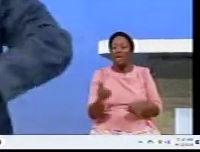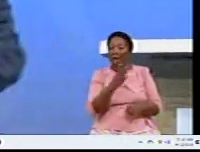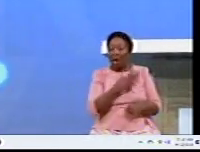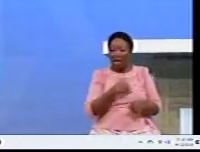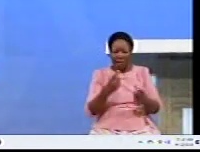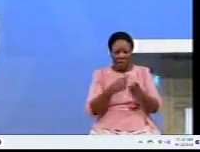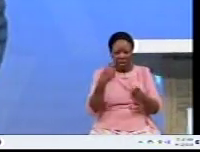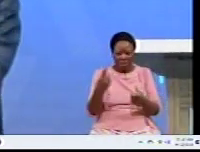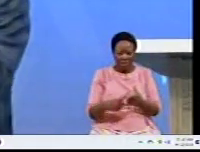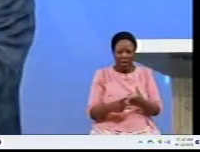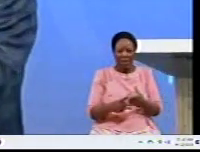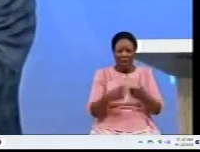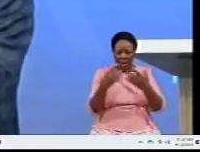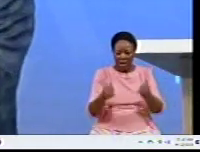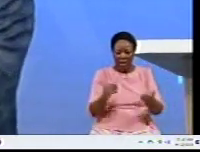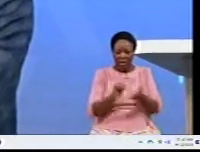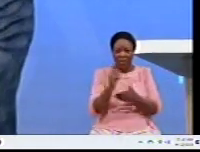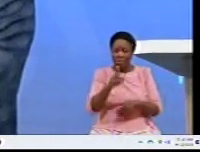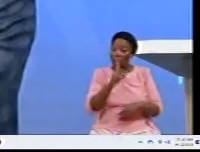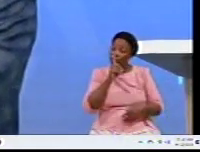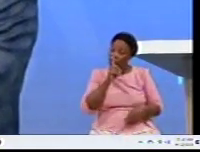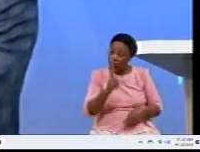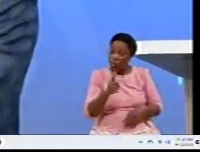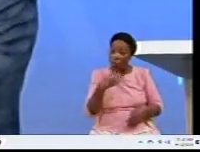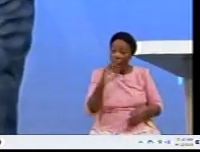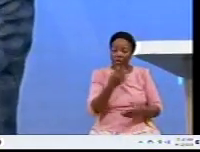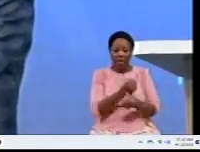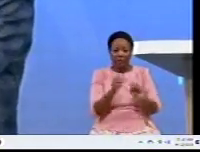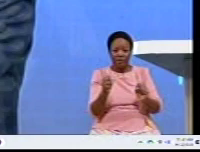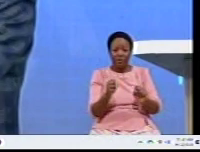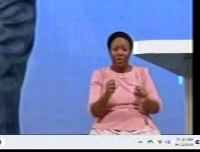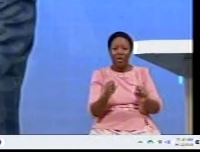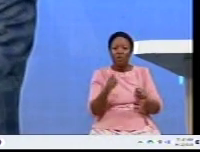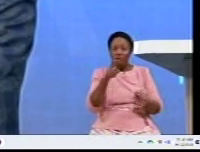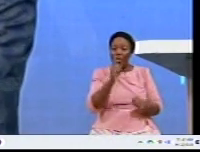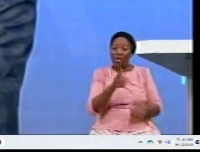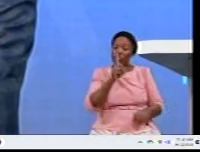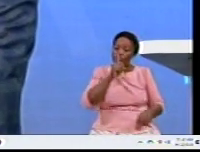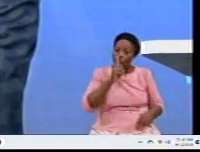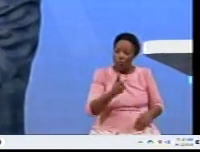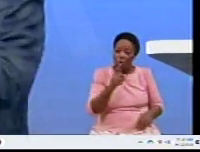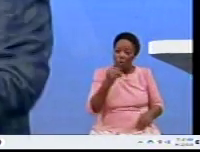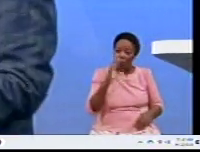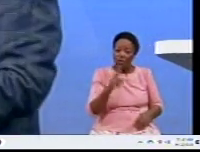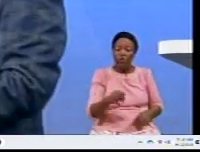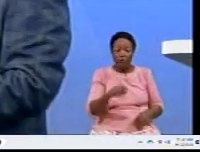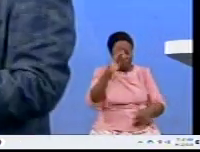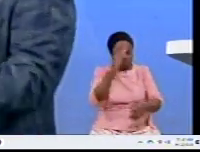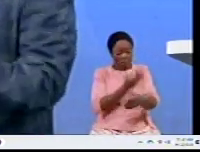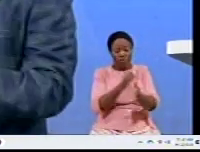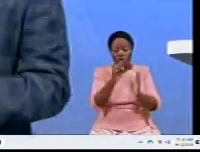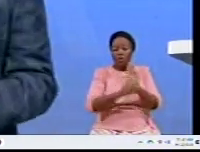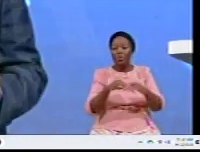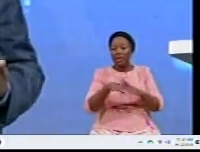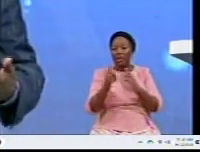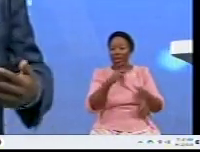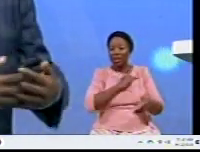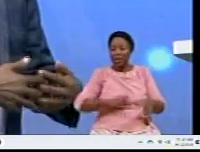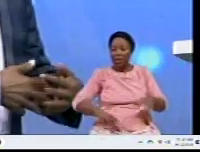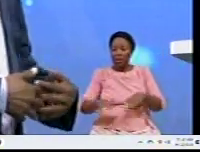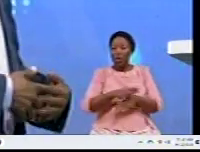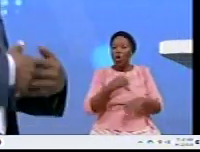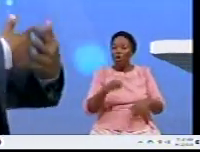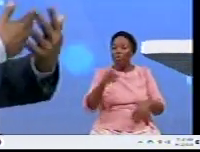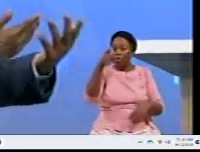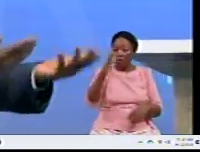then, now that you are sure of your salvation, you are sure of your sonship in the kingdom of